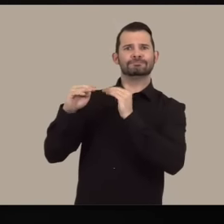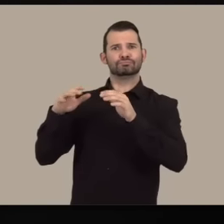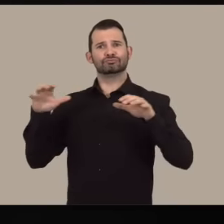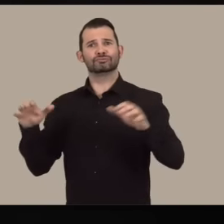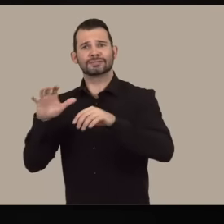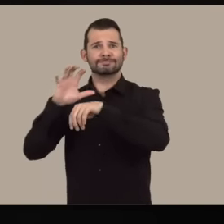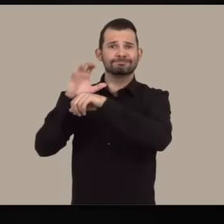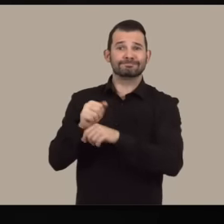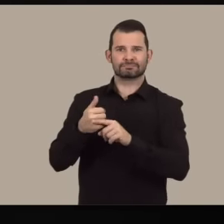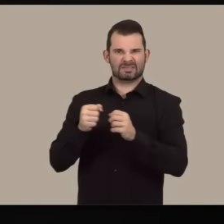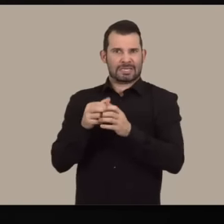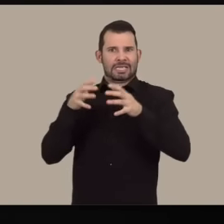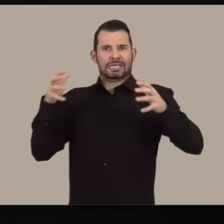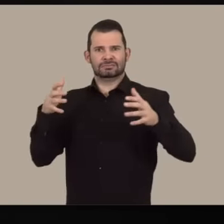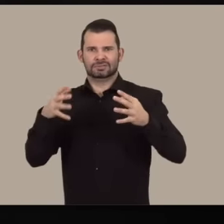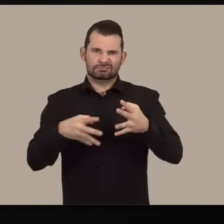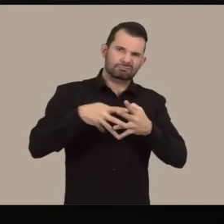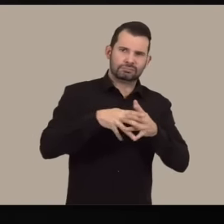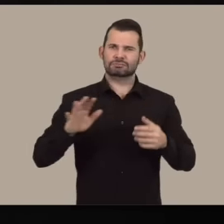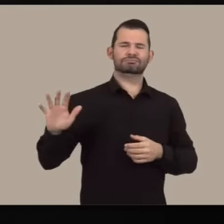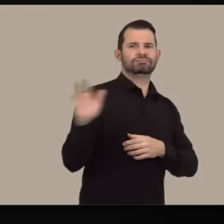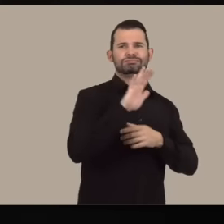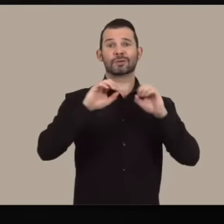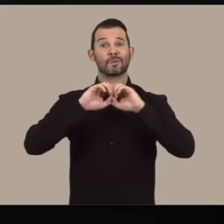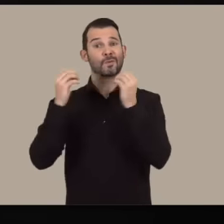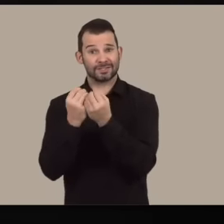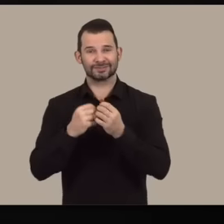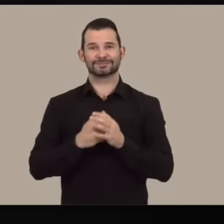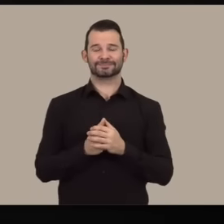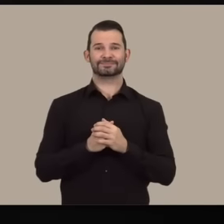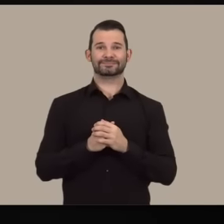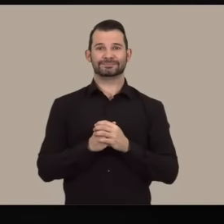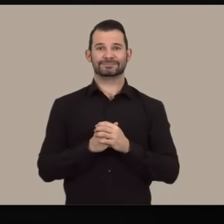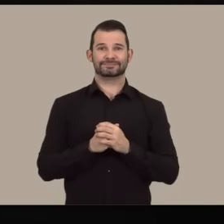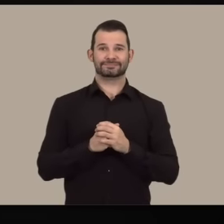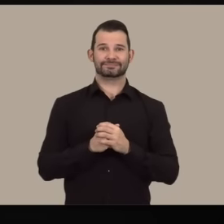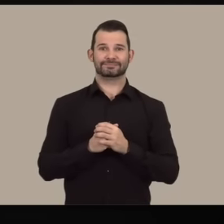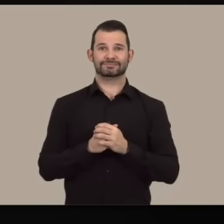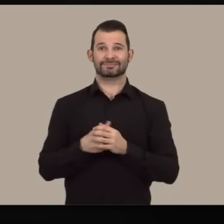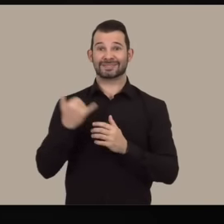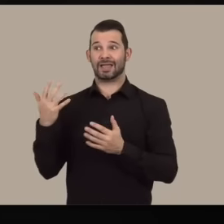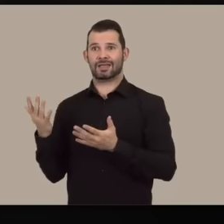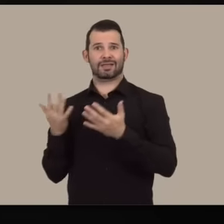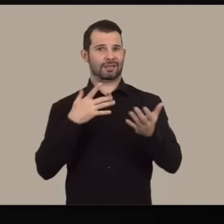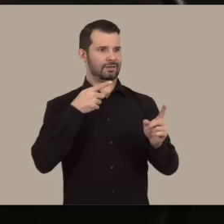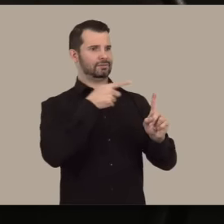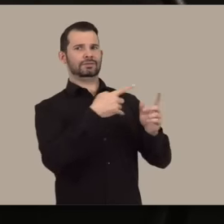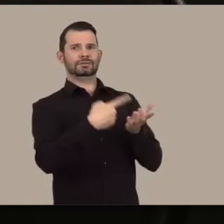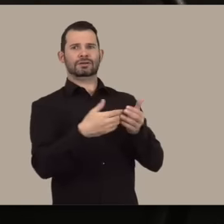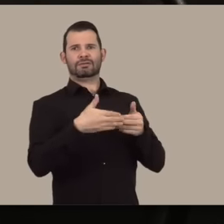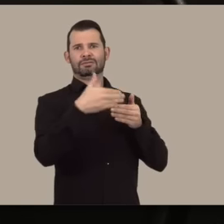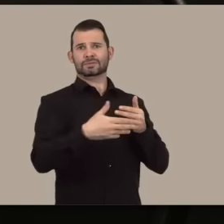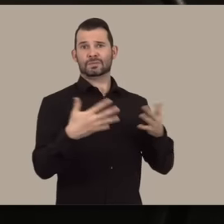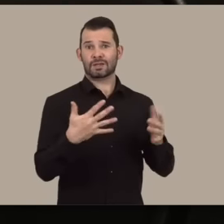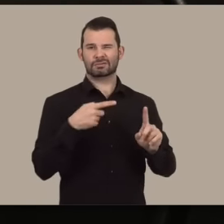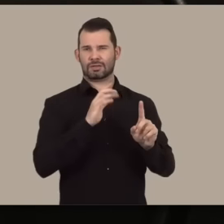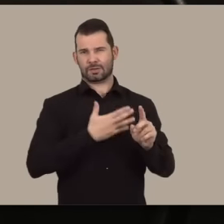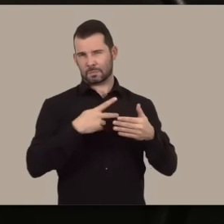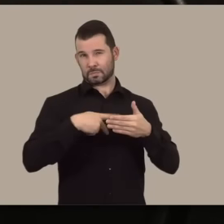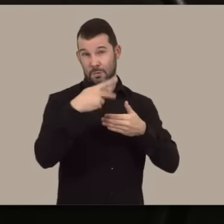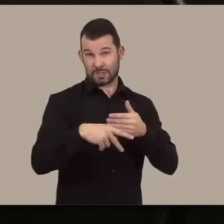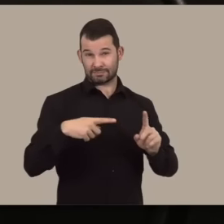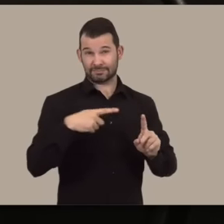and sustainability practices have been expanded and integrated across the organization. This brings me to